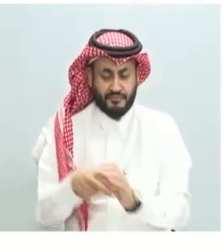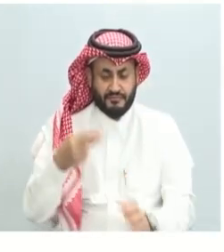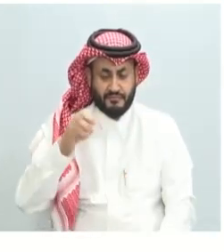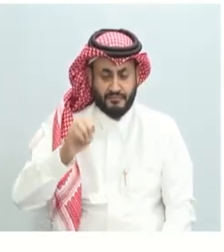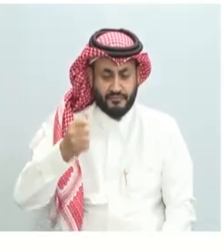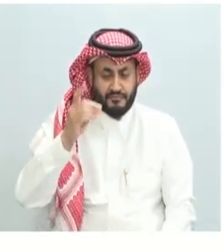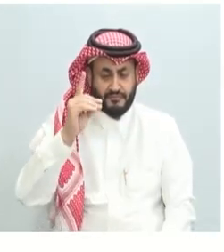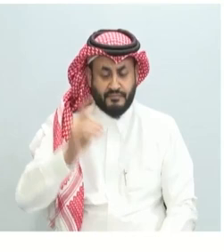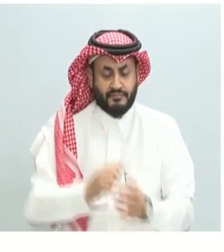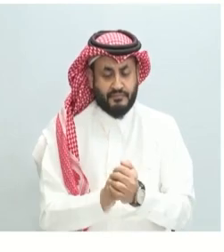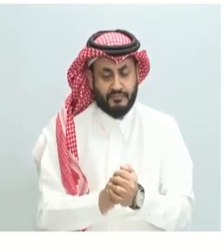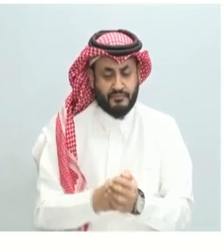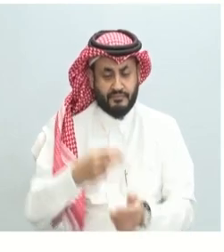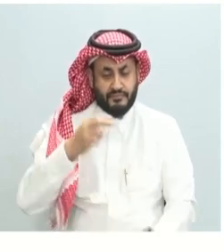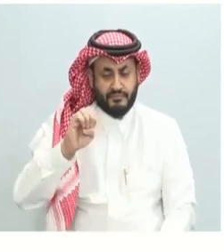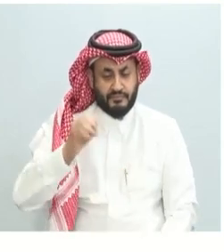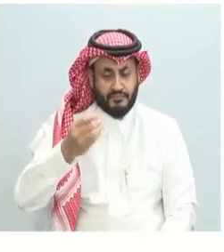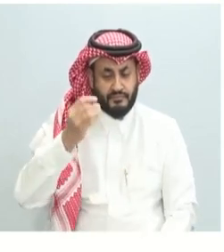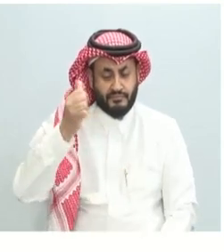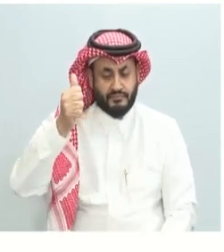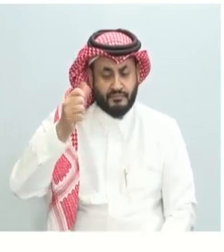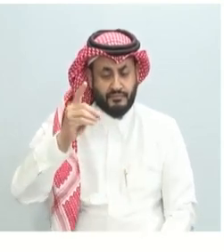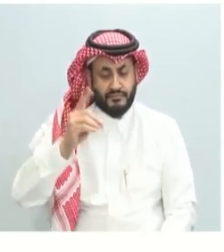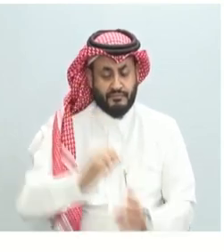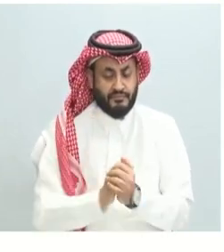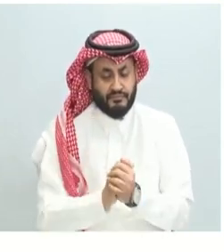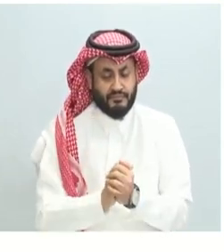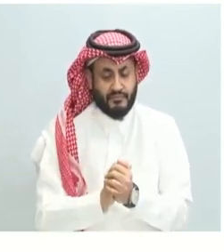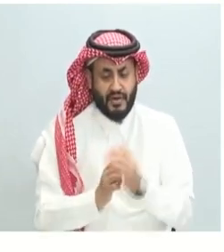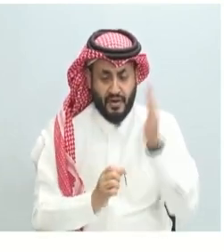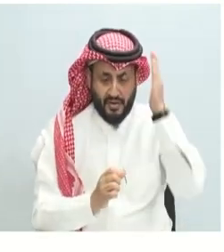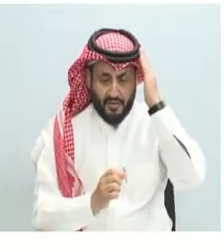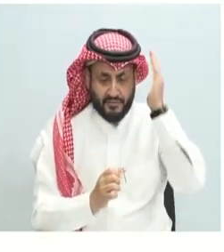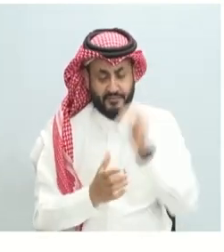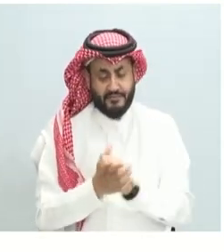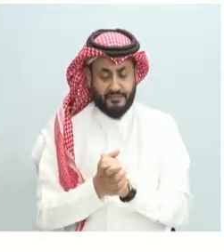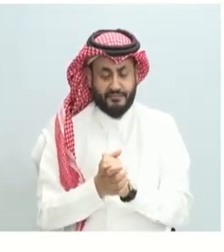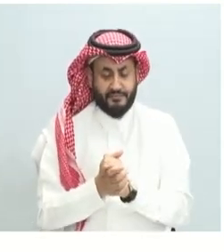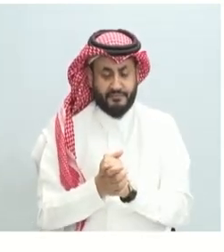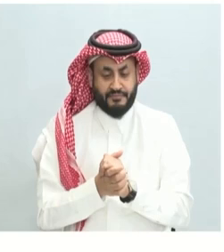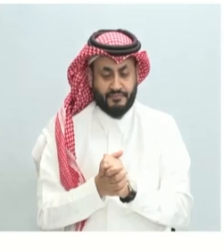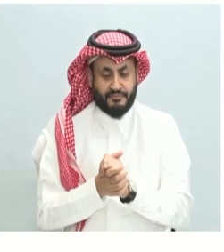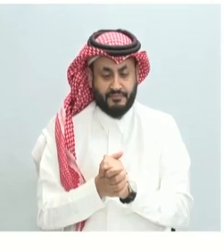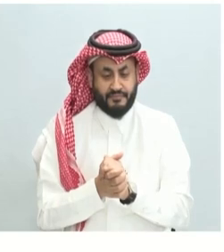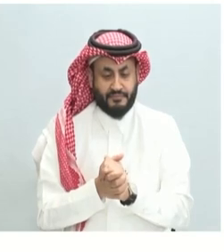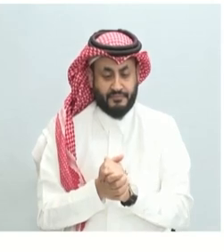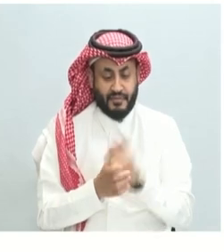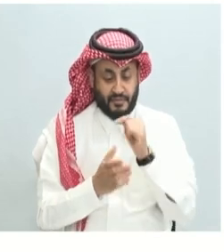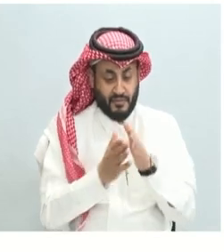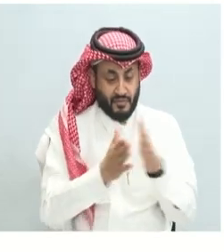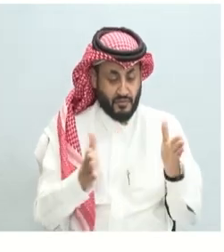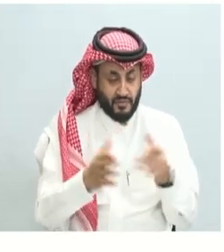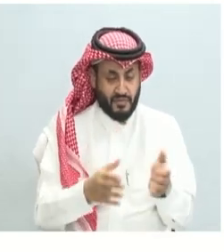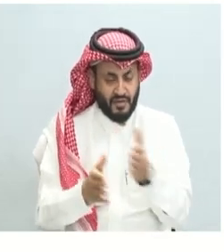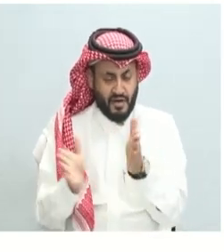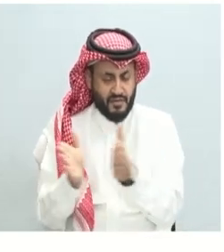Head, head, say after me, head. So here we have read,